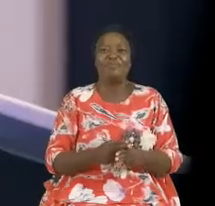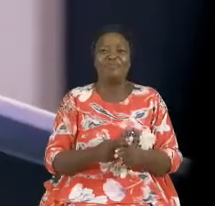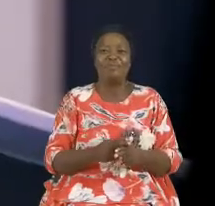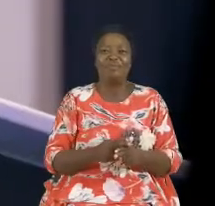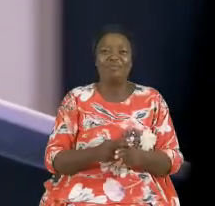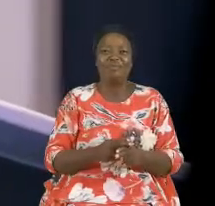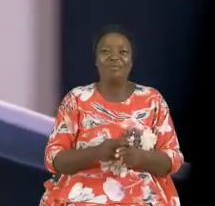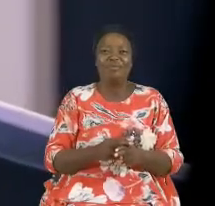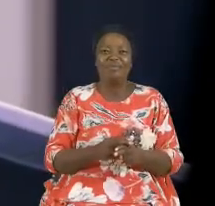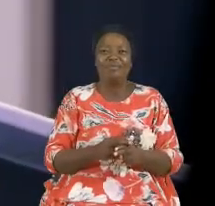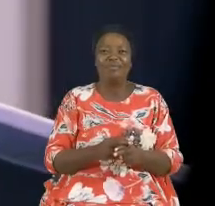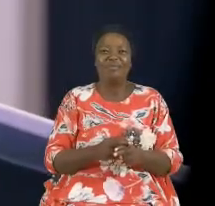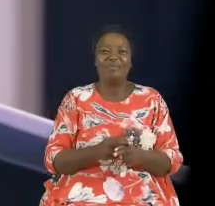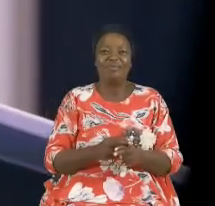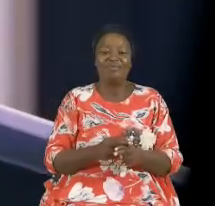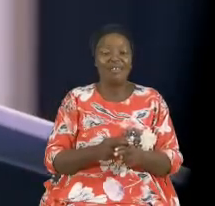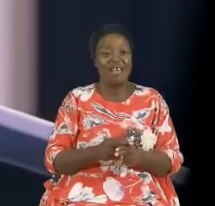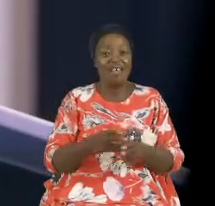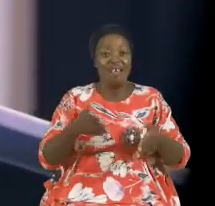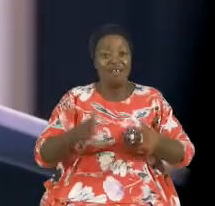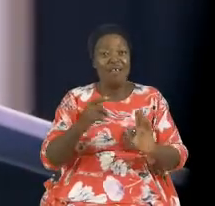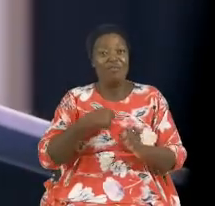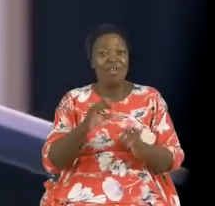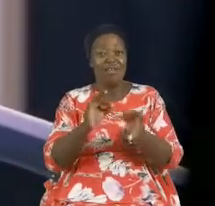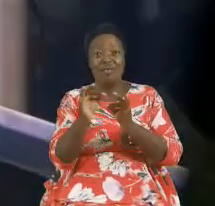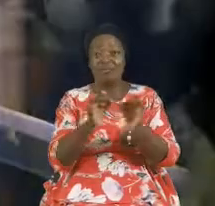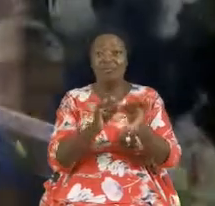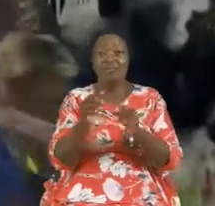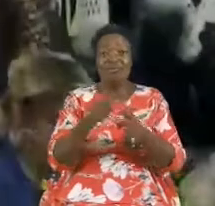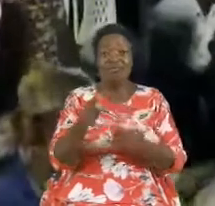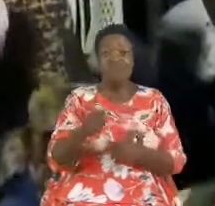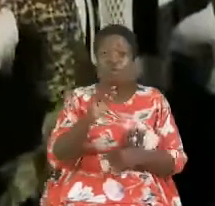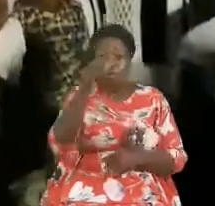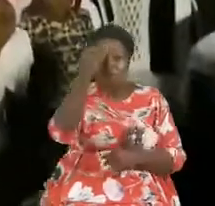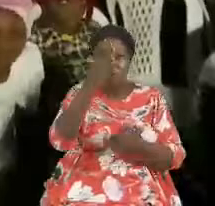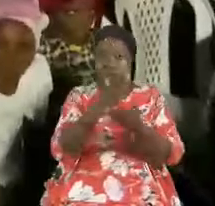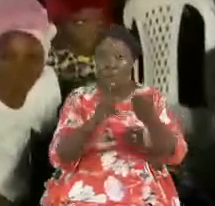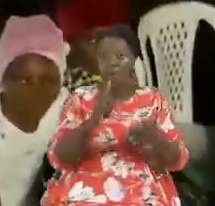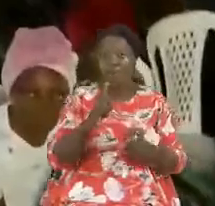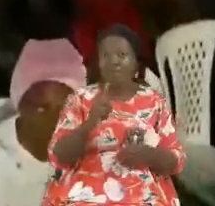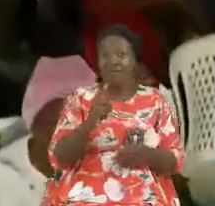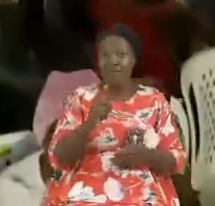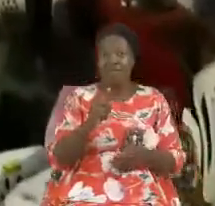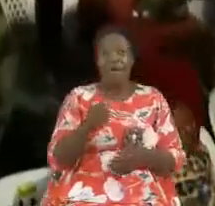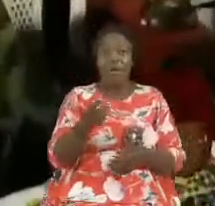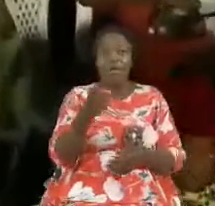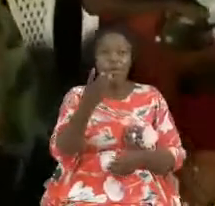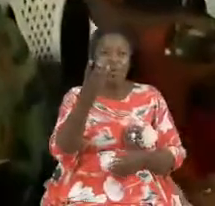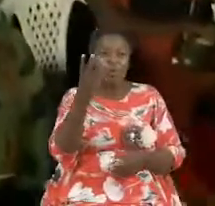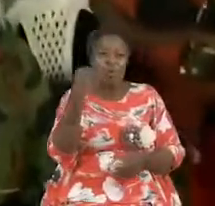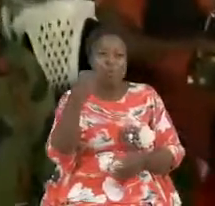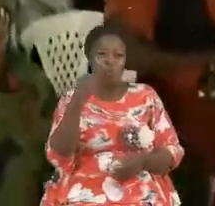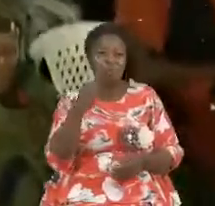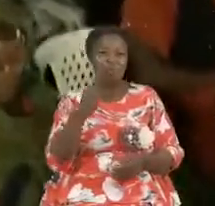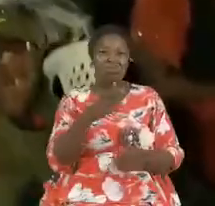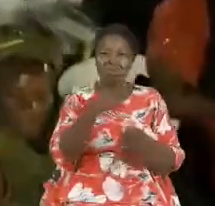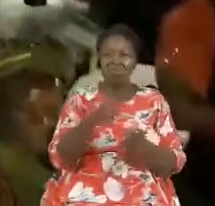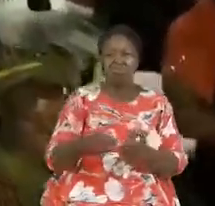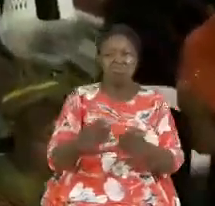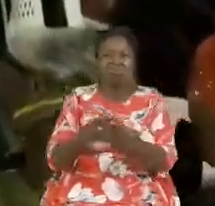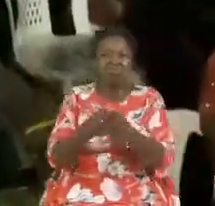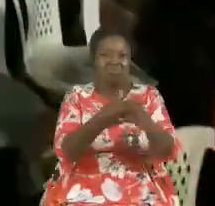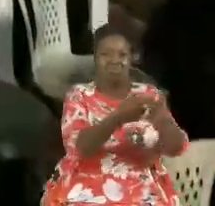life anymore in Jesus' name. Let me explain to you. You know,